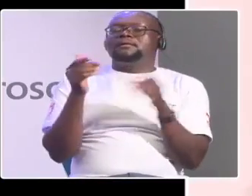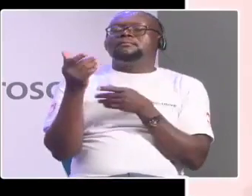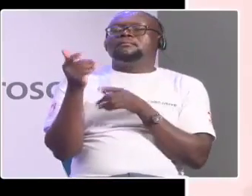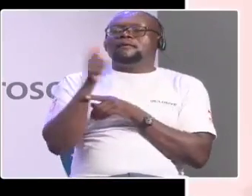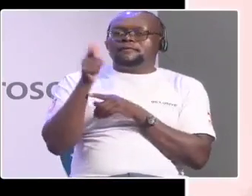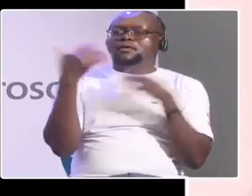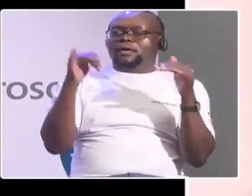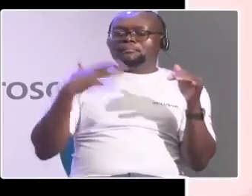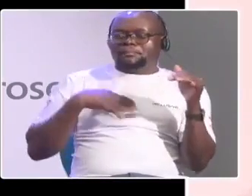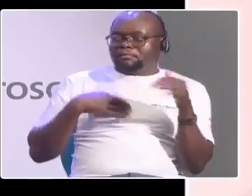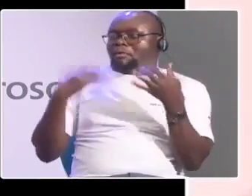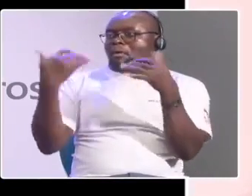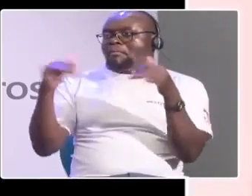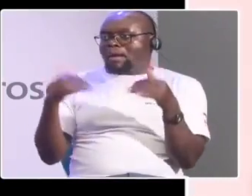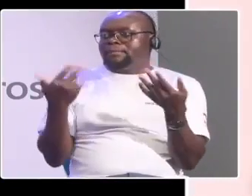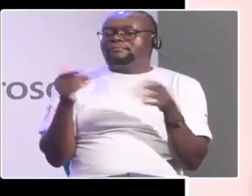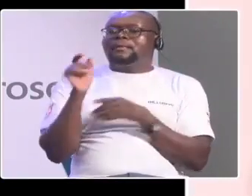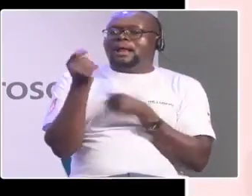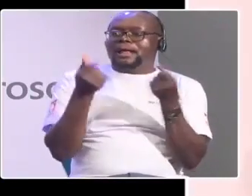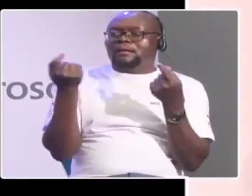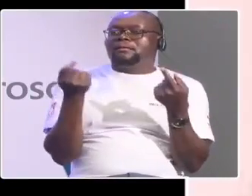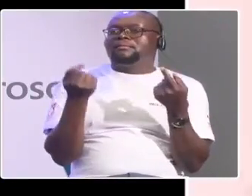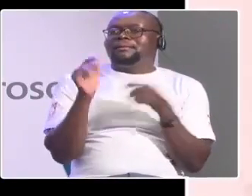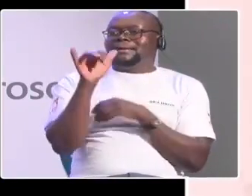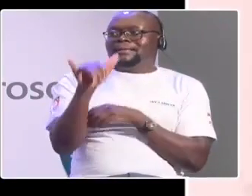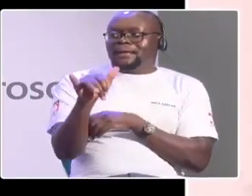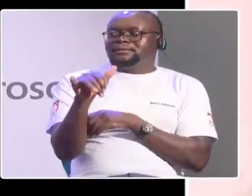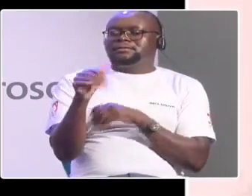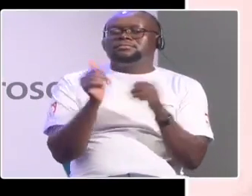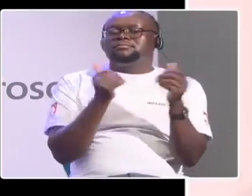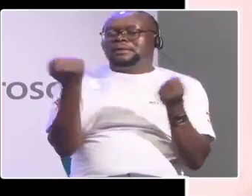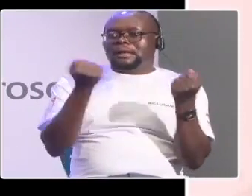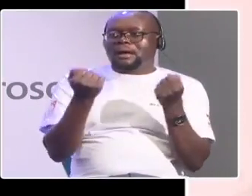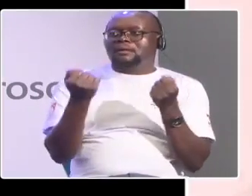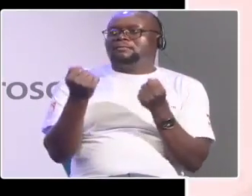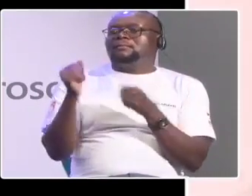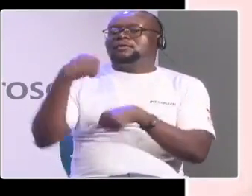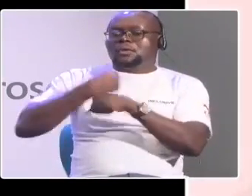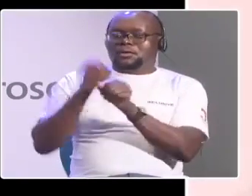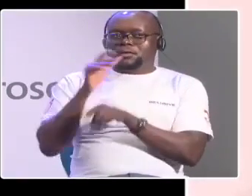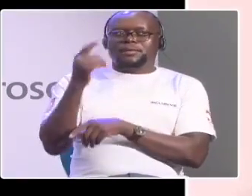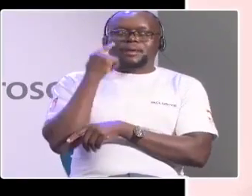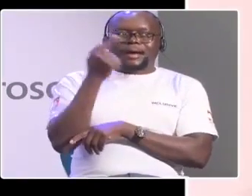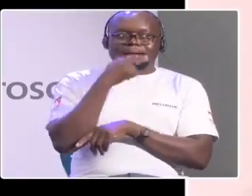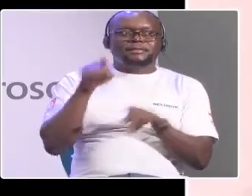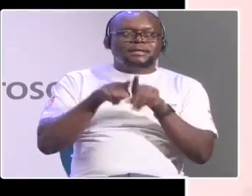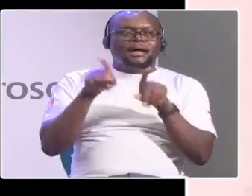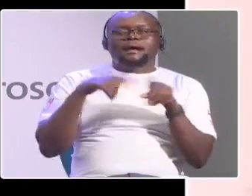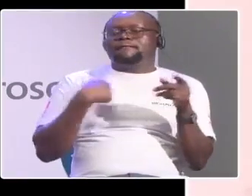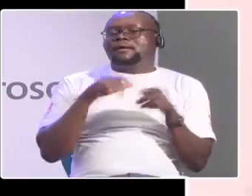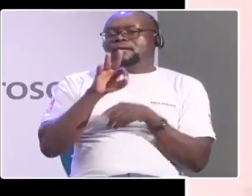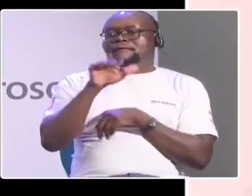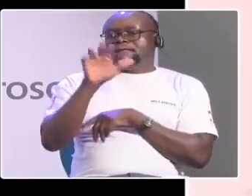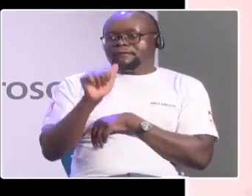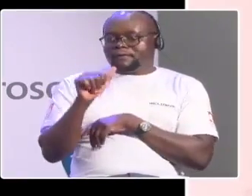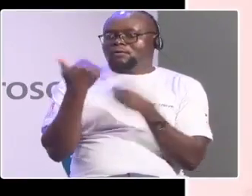that people get to play, literal video games. There's a car racing game that you can do with your eyes. We even have FIFA, where